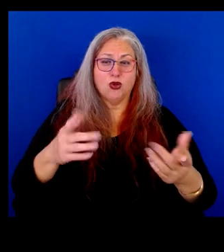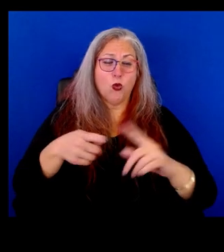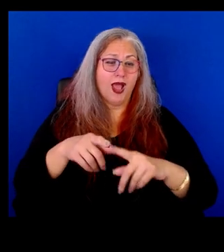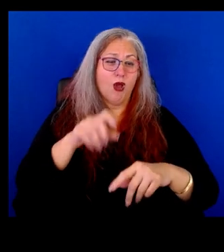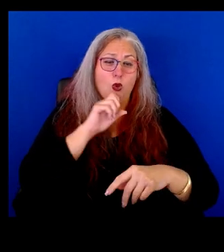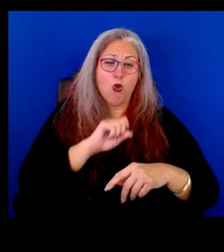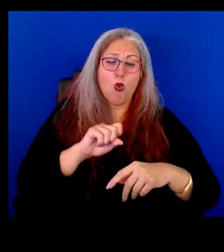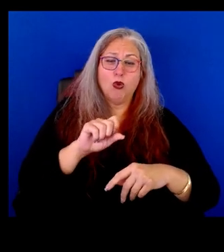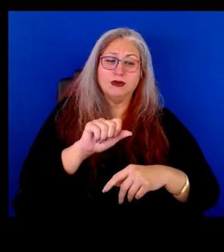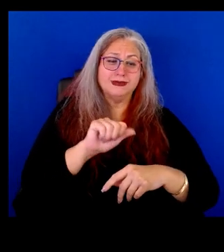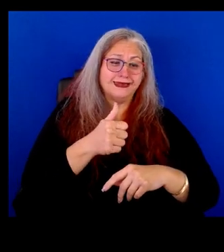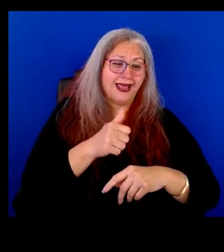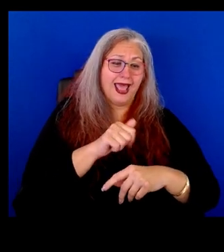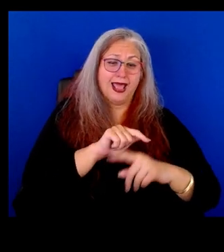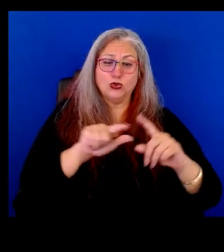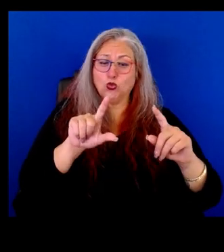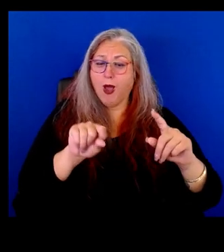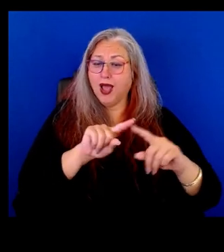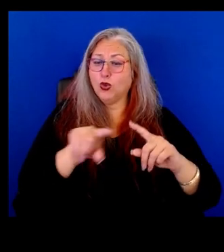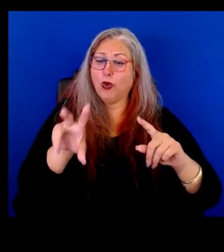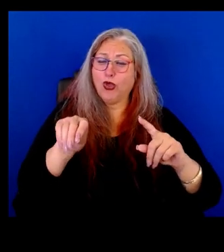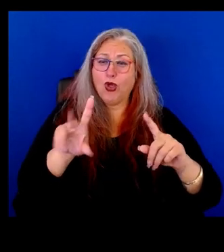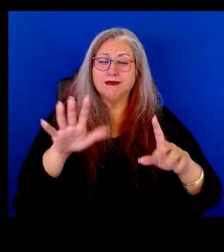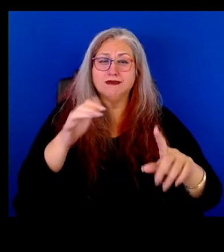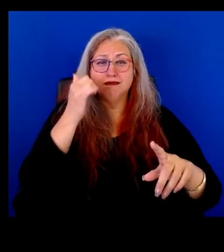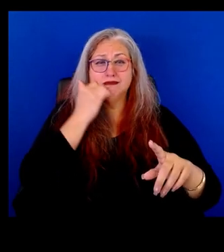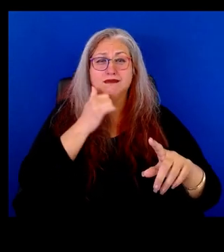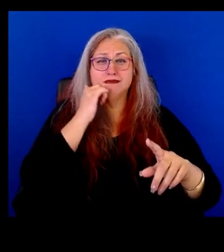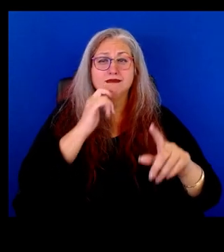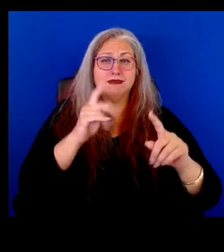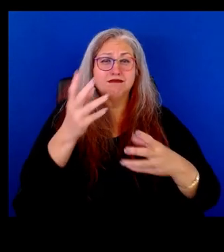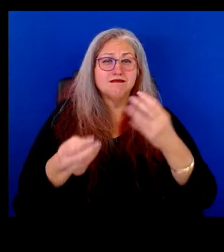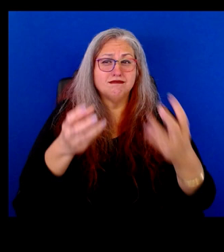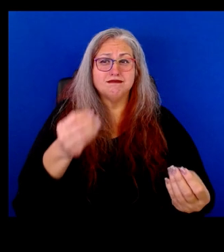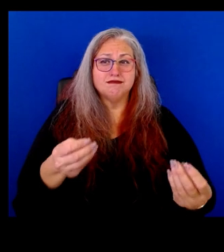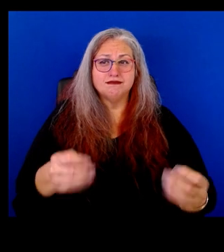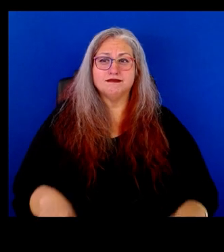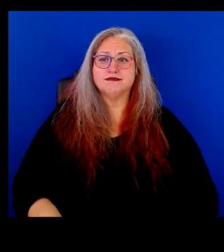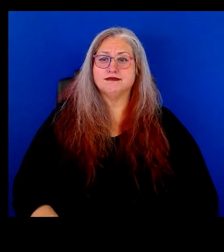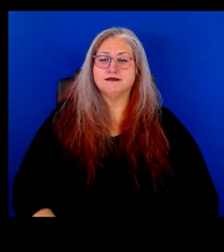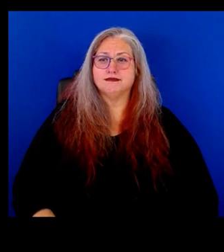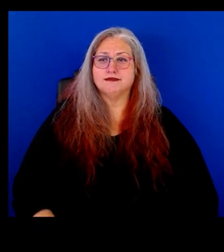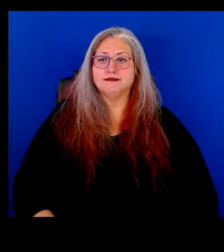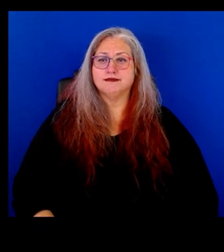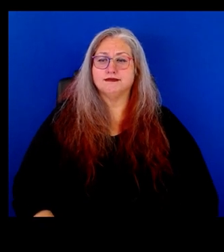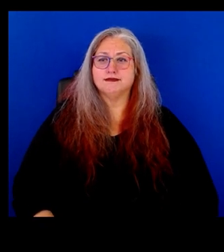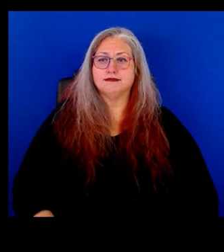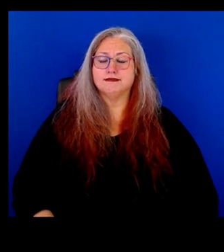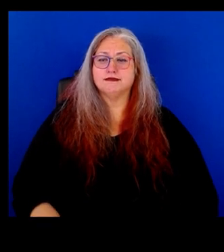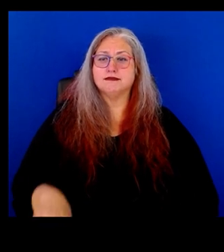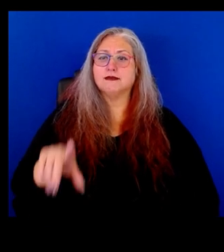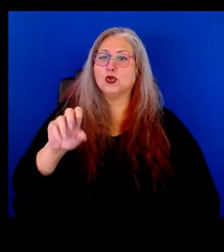dying in tens and twenties and thirties every single day? Leila,